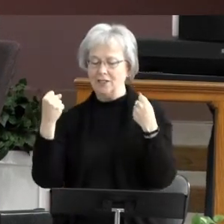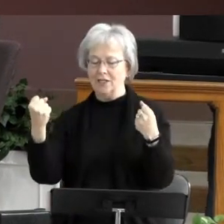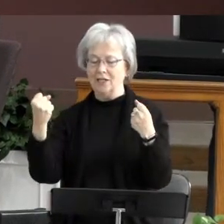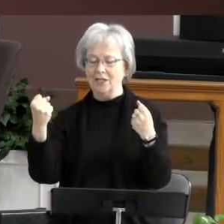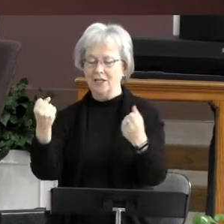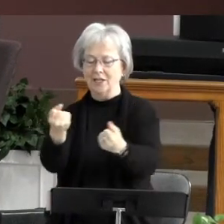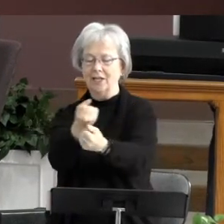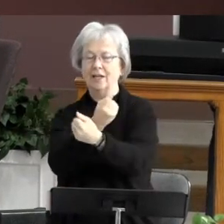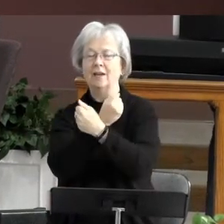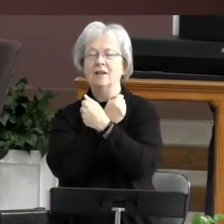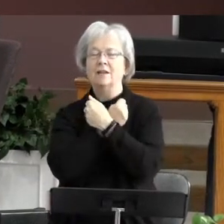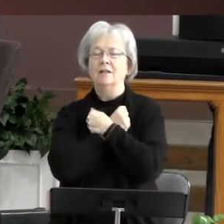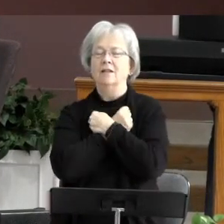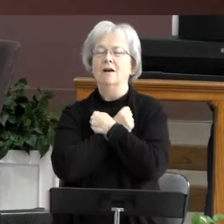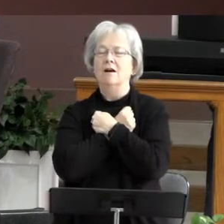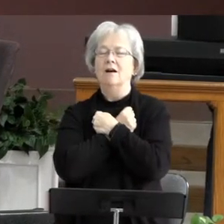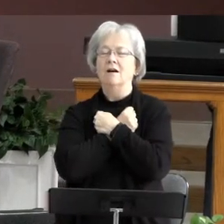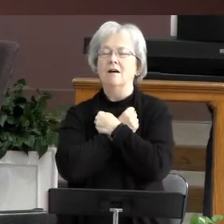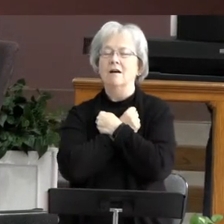mighty